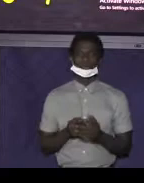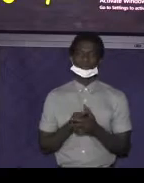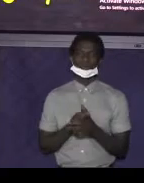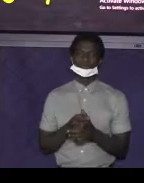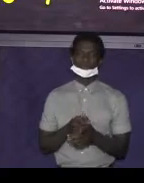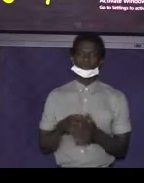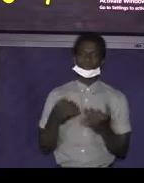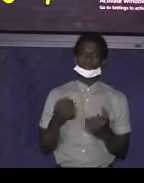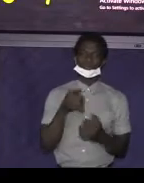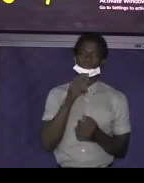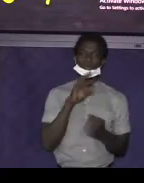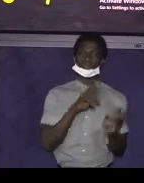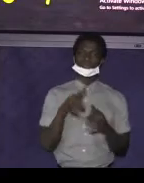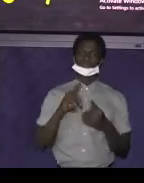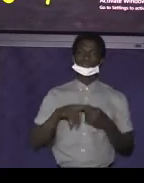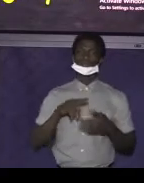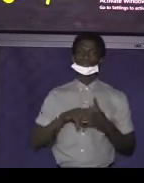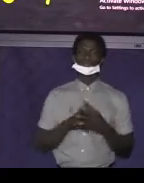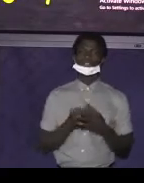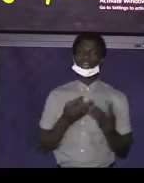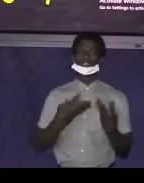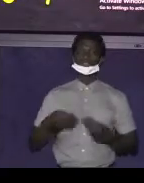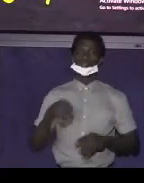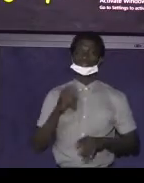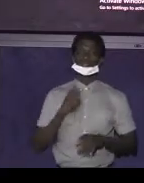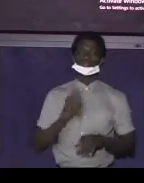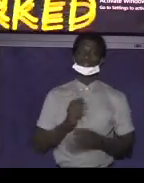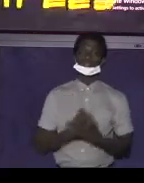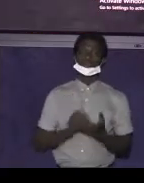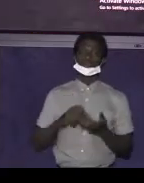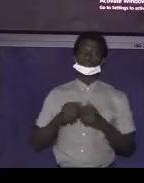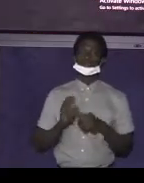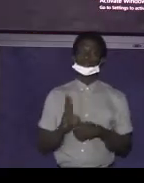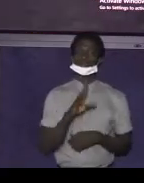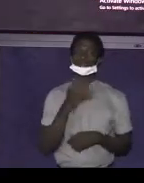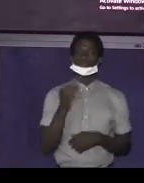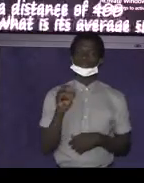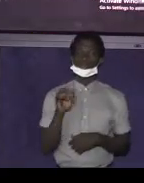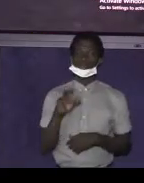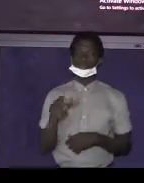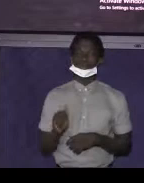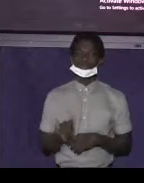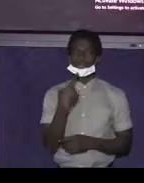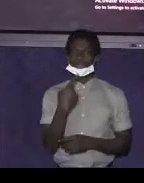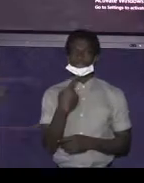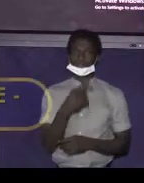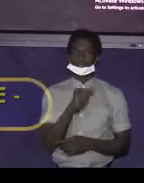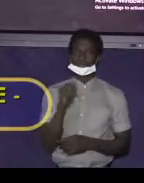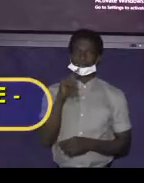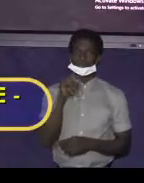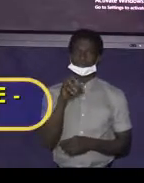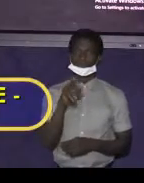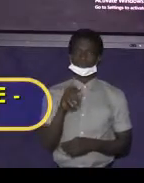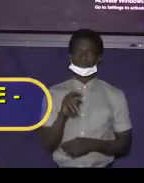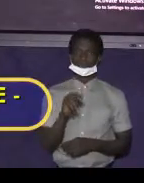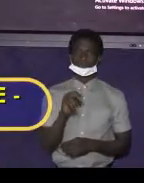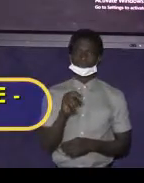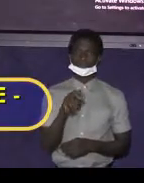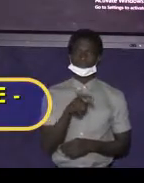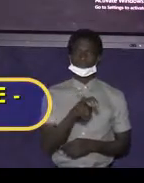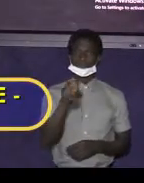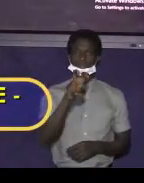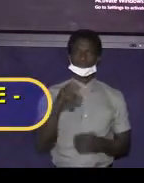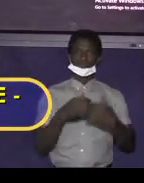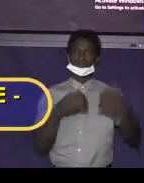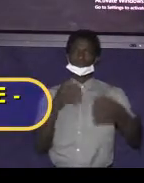ready to start solving some problems using the formulas. Let's go. The first one says that a train travels a distance